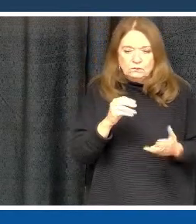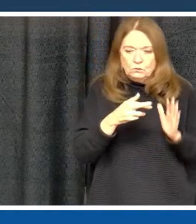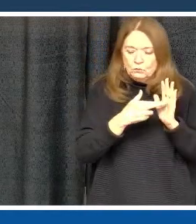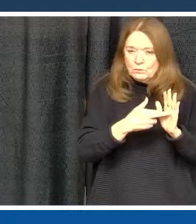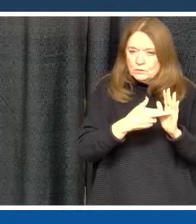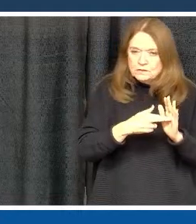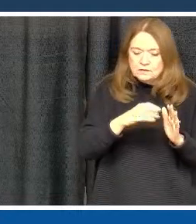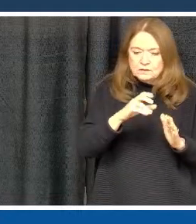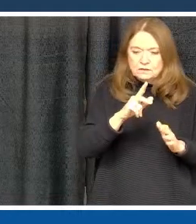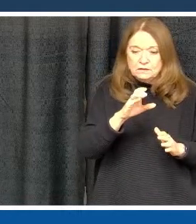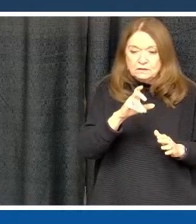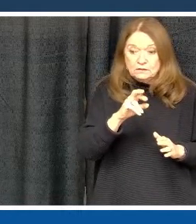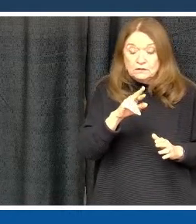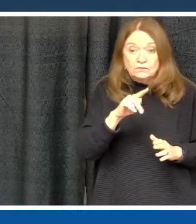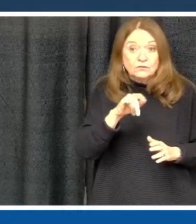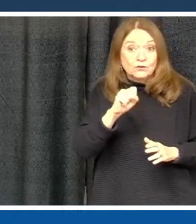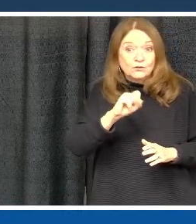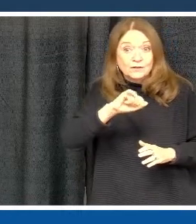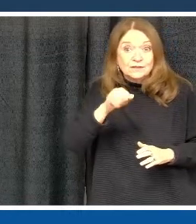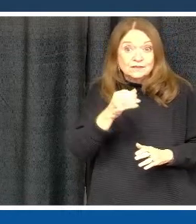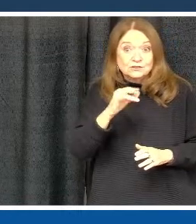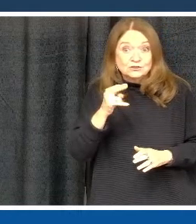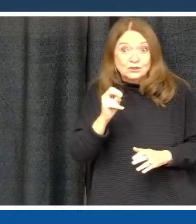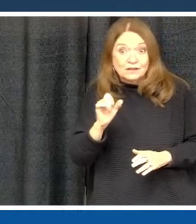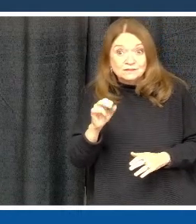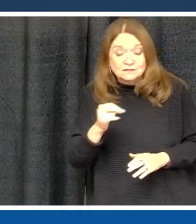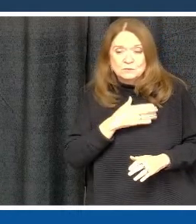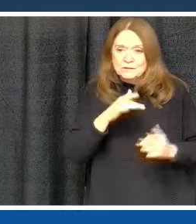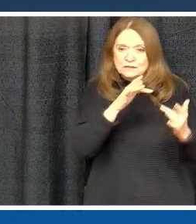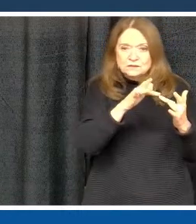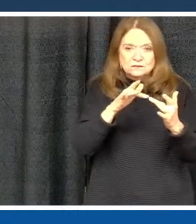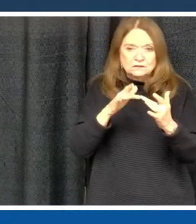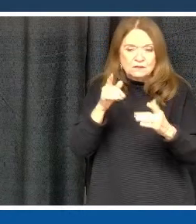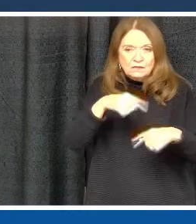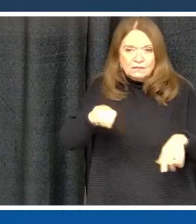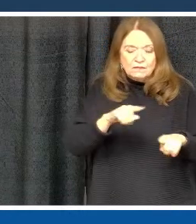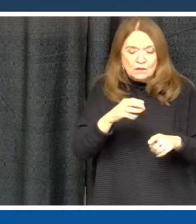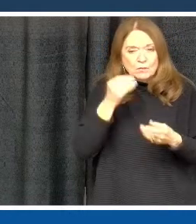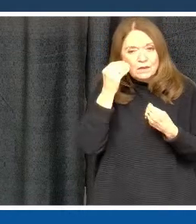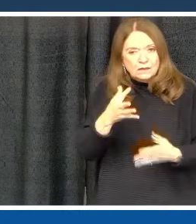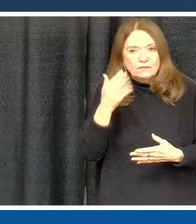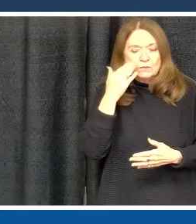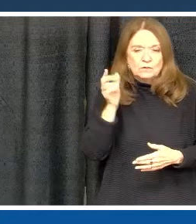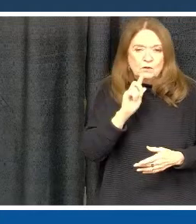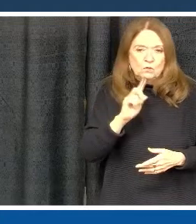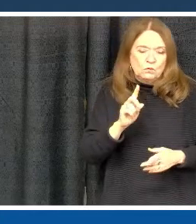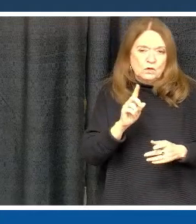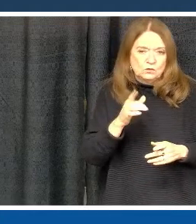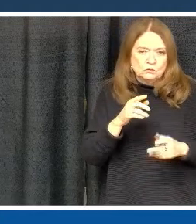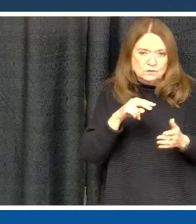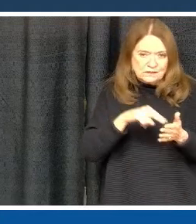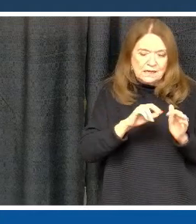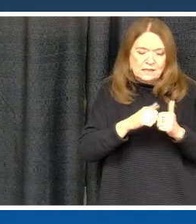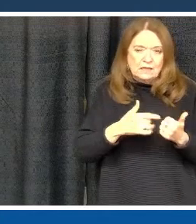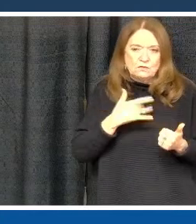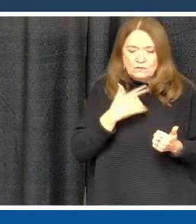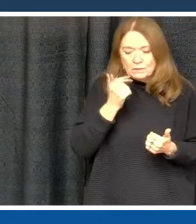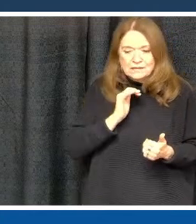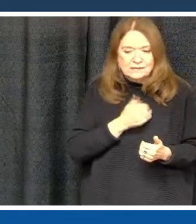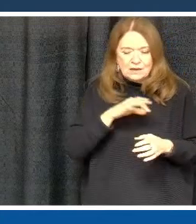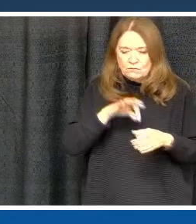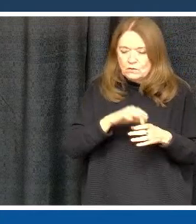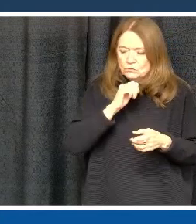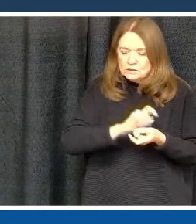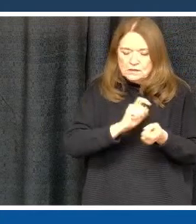Representative Curtis Johnson, mine. Please feel free to reach out to all of them and let them know where you stand, because our vote doesn't